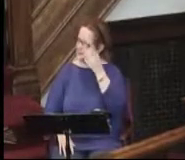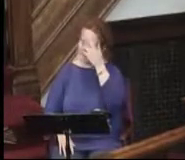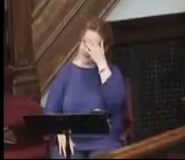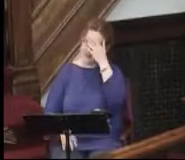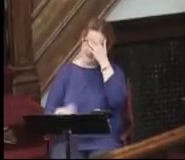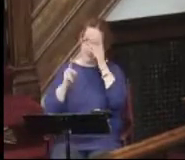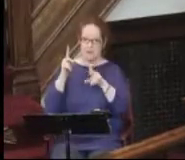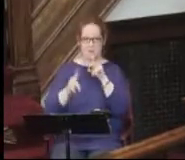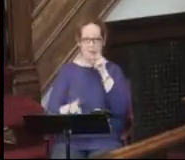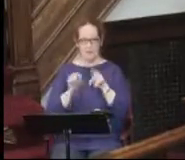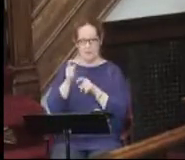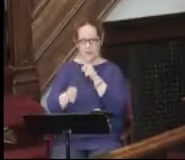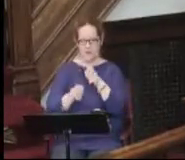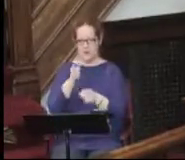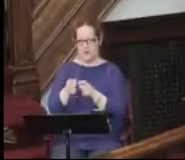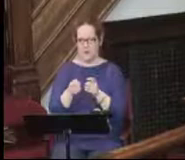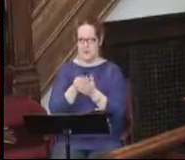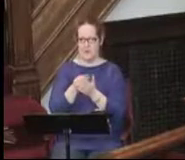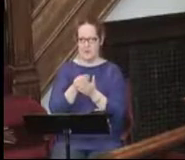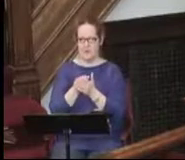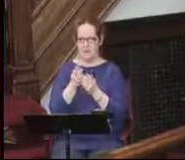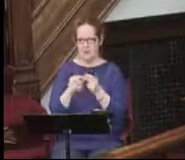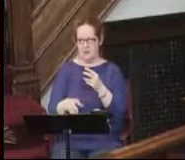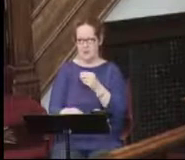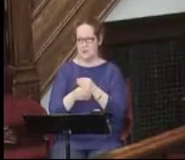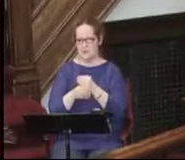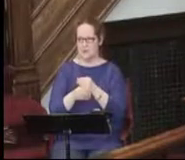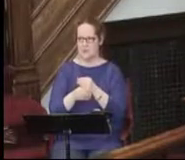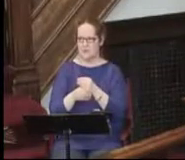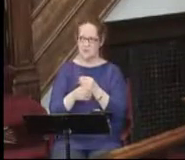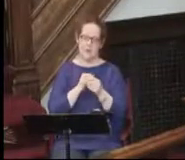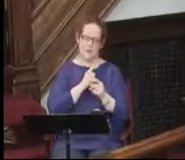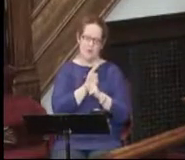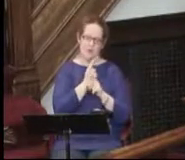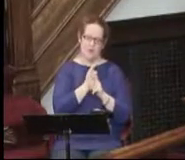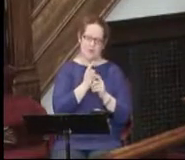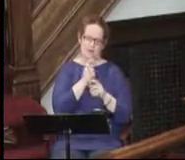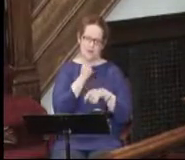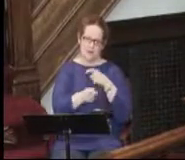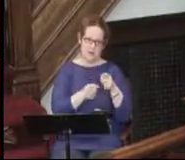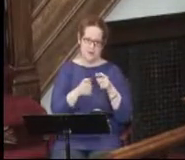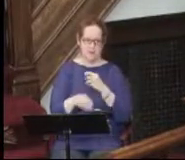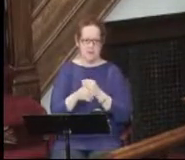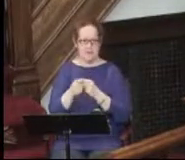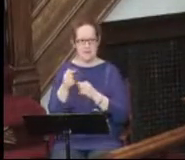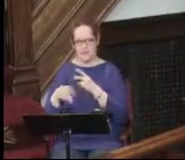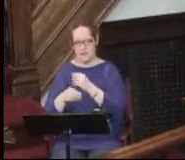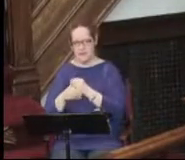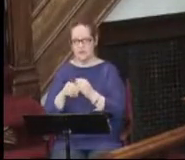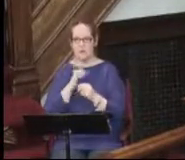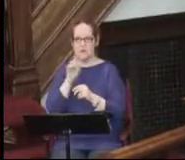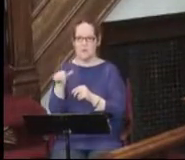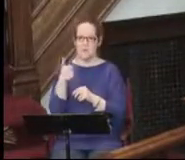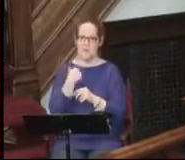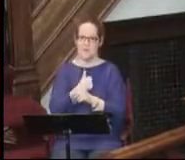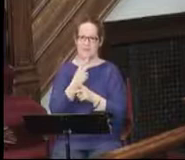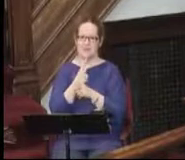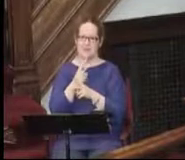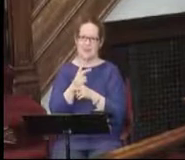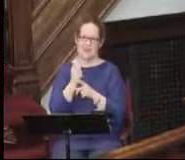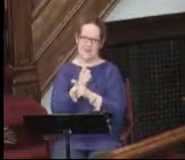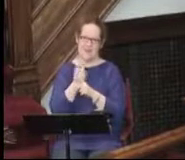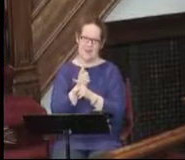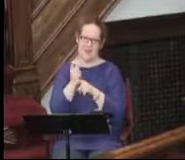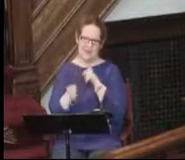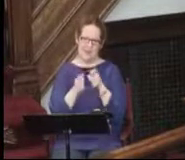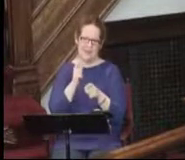So the folks who contribute to these funds do over and above the regular giving. And now it's time for the rest of us to take care of the regular giving. So in a